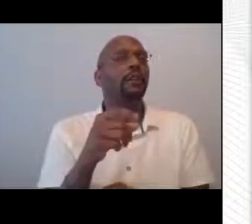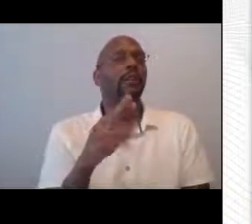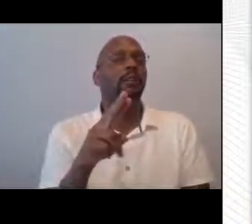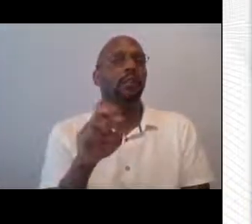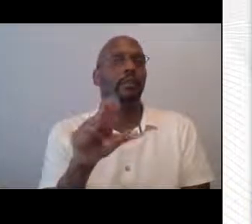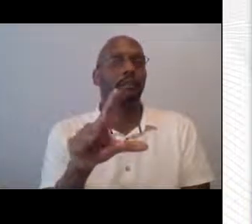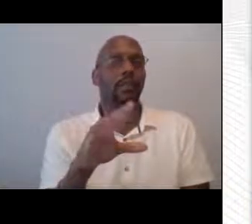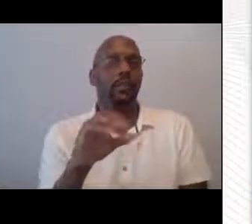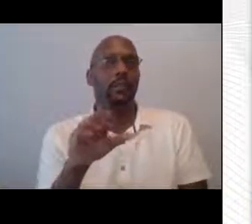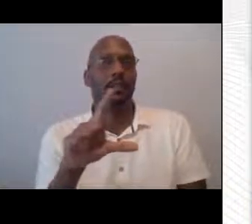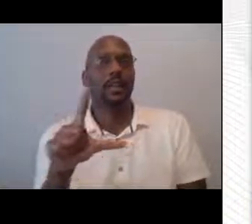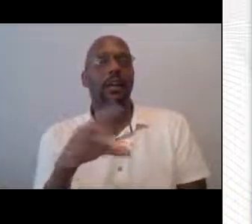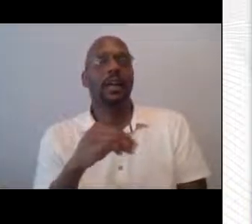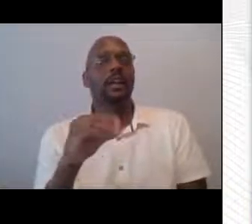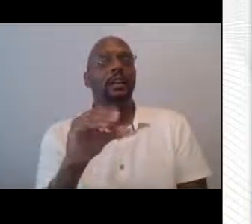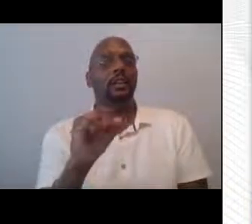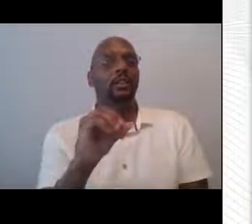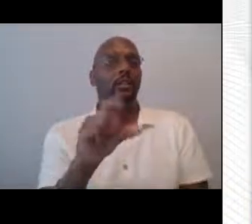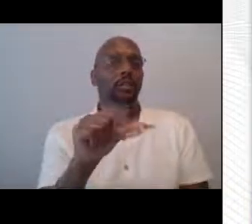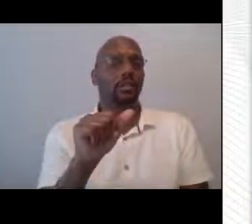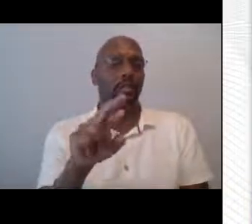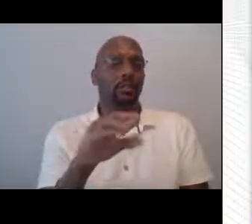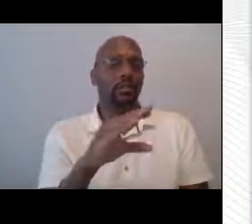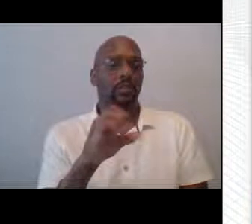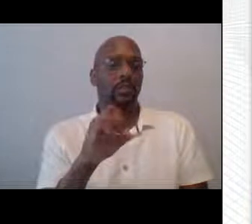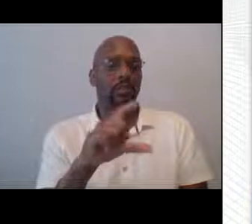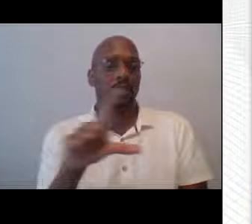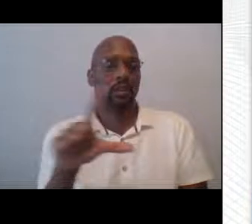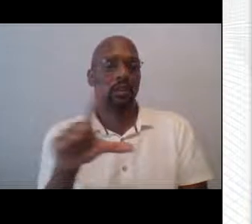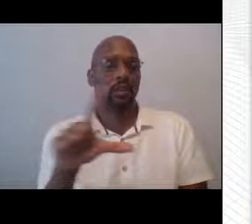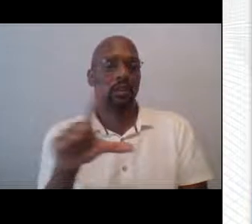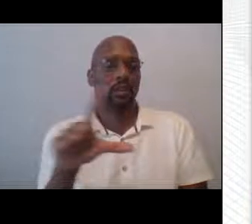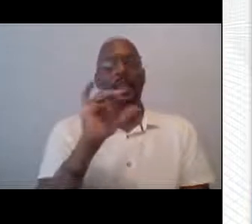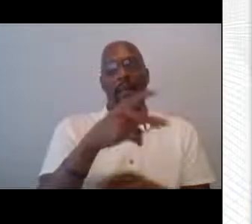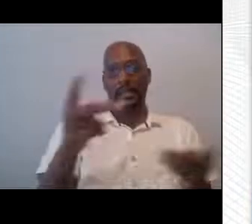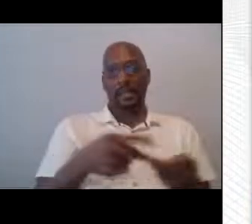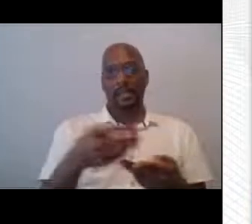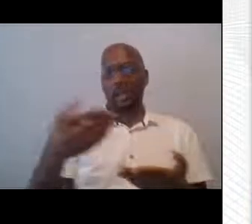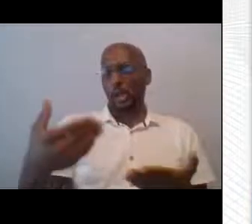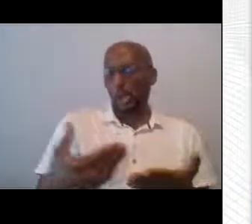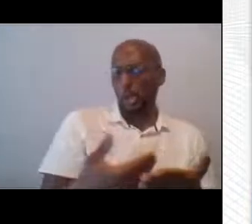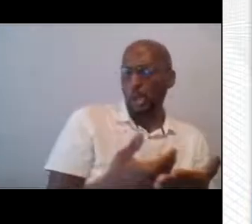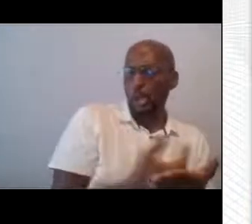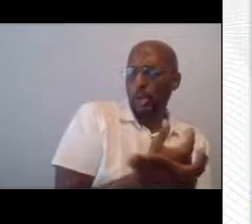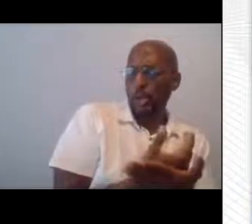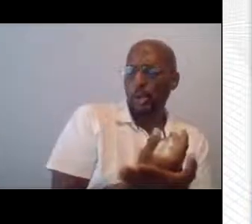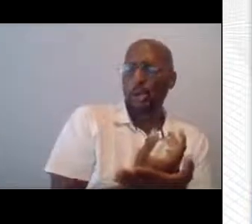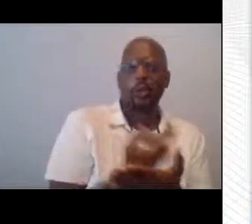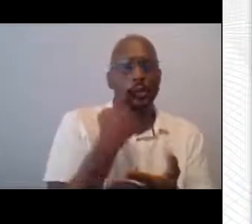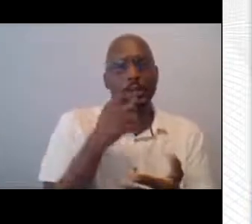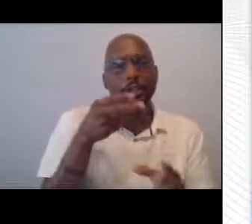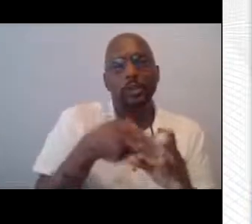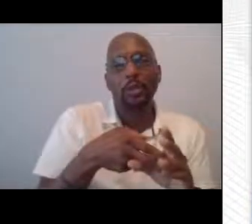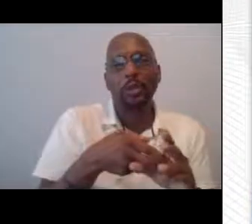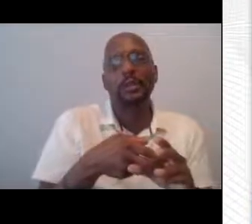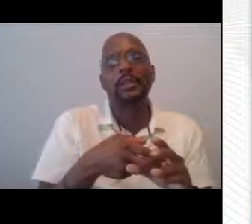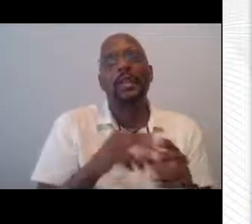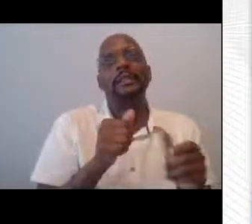solar cells. So this is a brand new position joining the Caltrans leadership team, and it will be